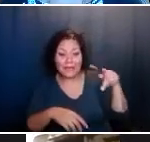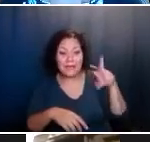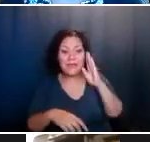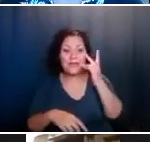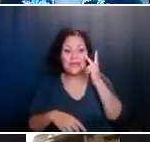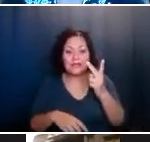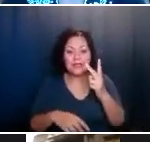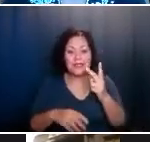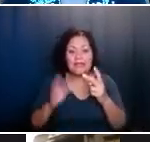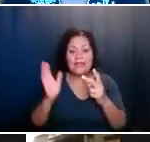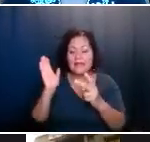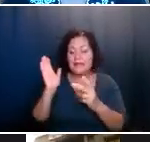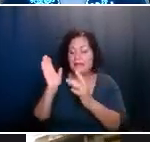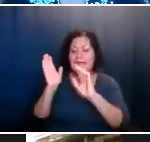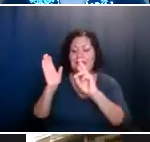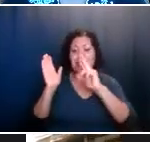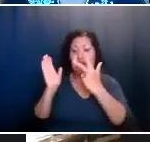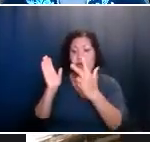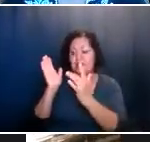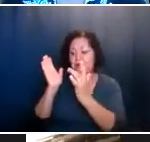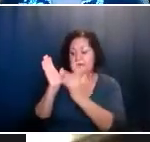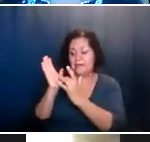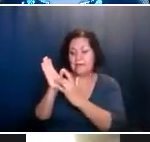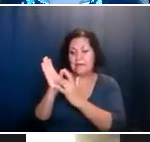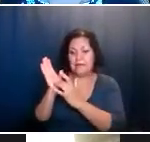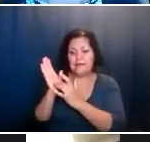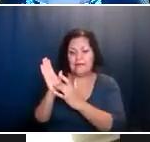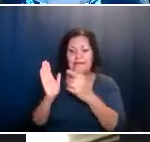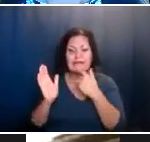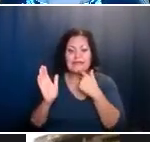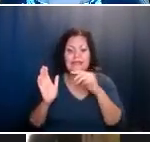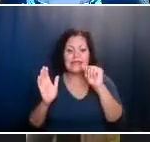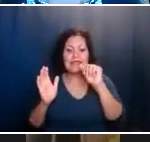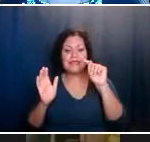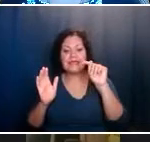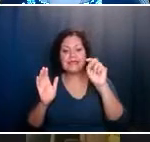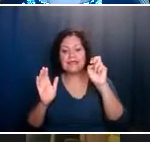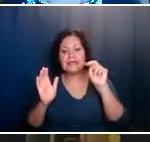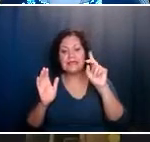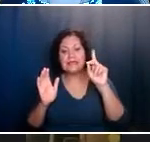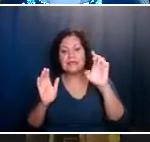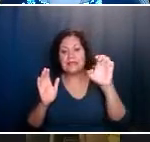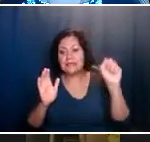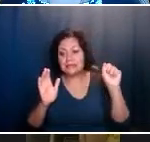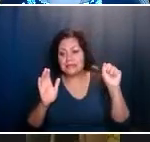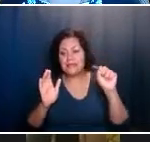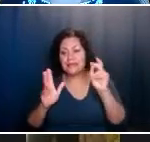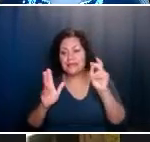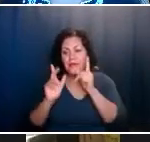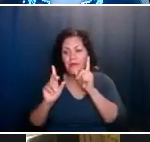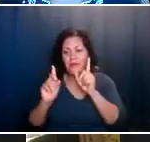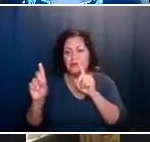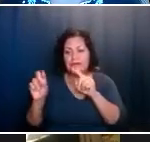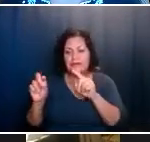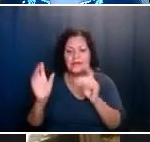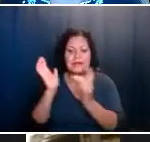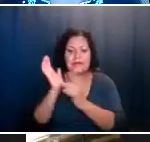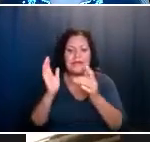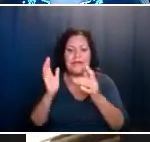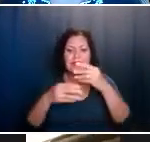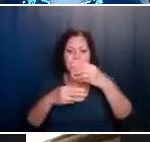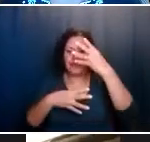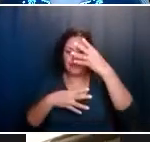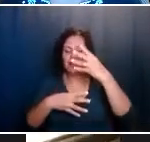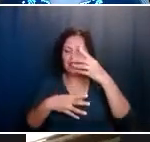your attendees. And so when you click on that, again, it just looks like this. This